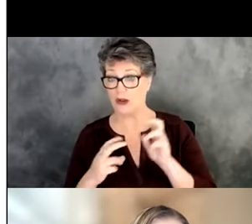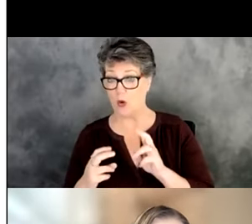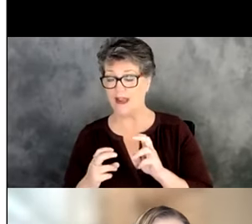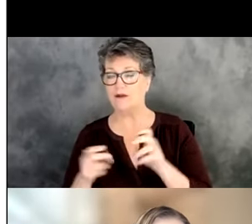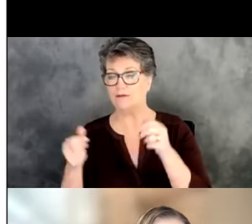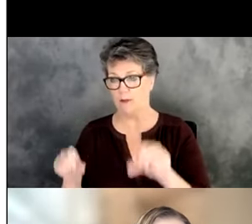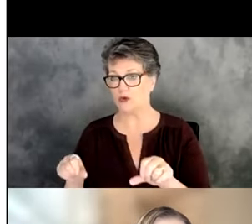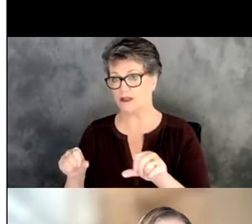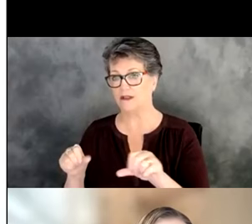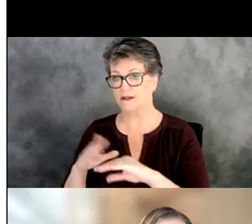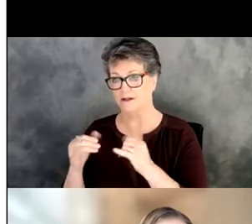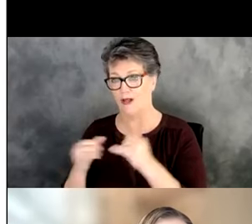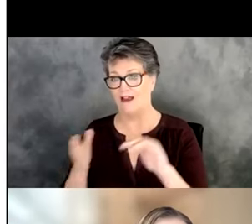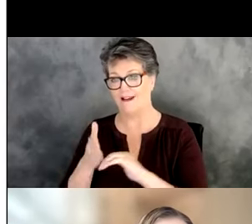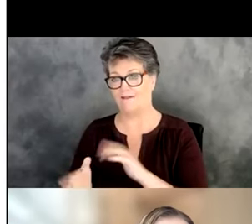session.